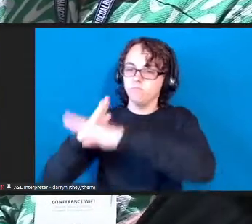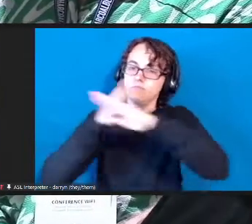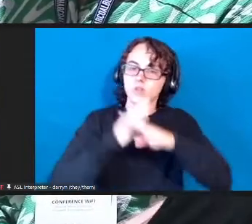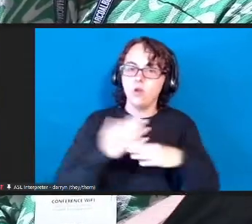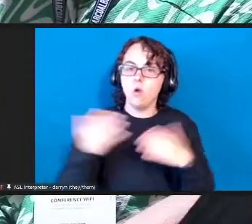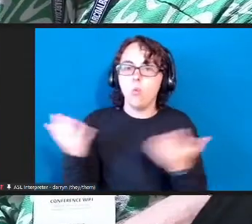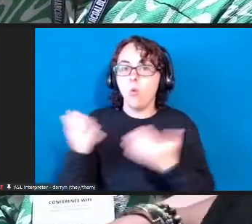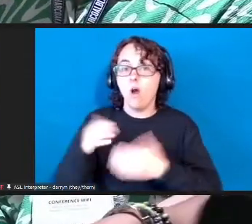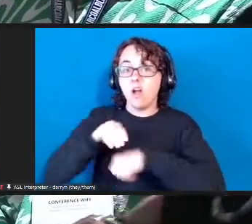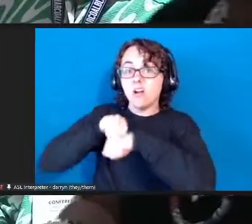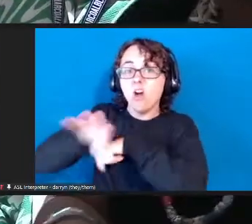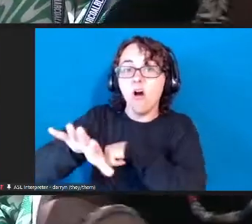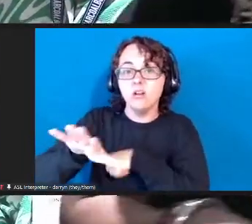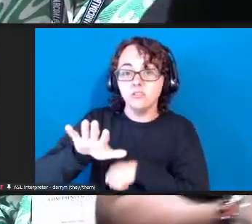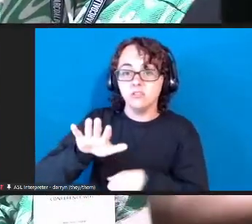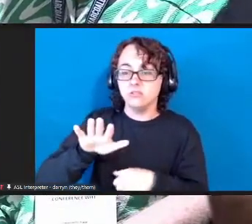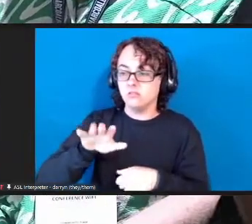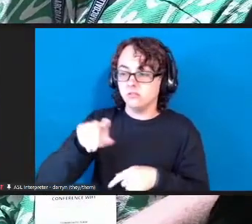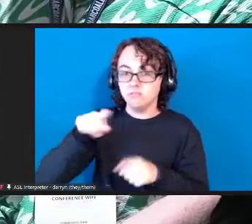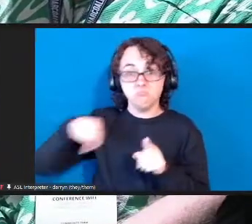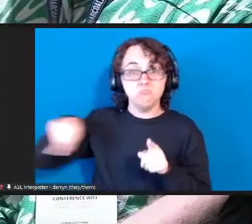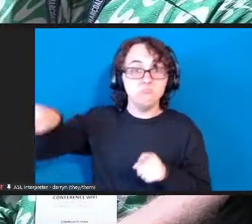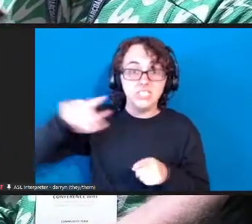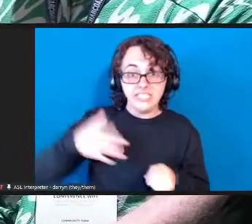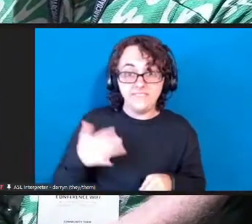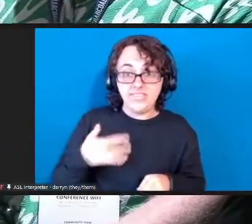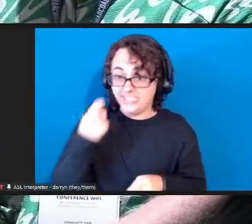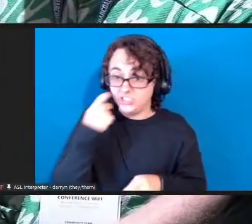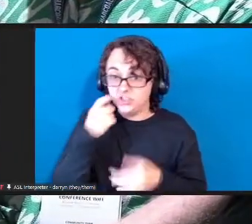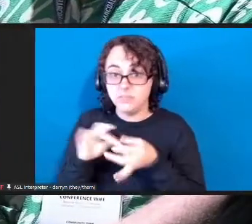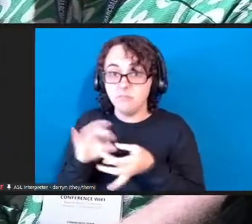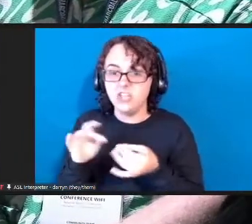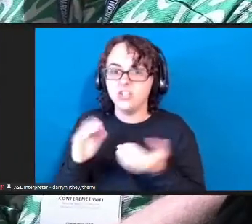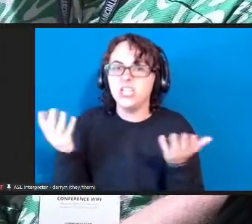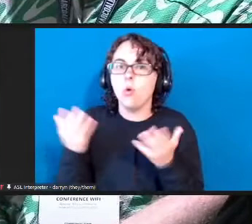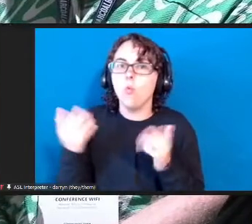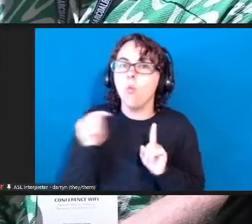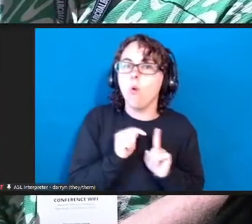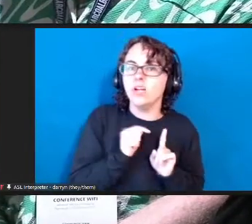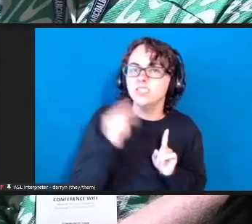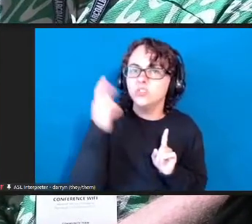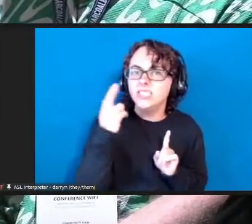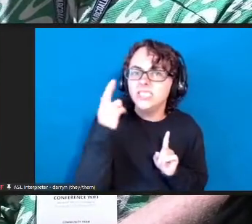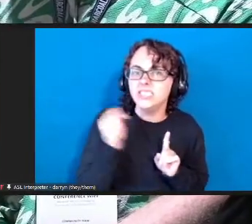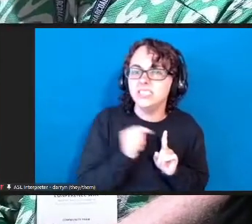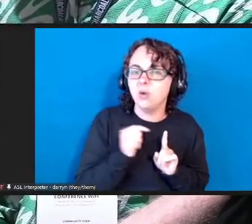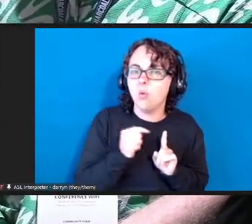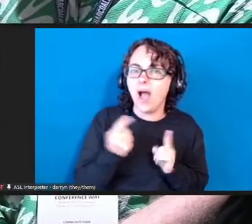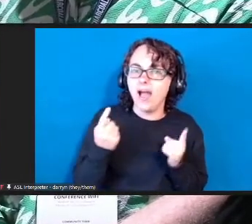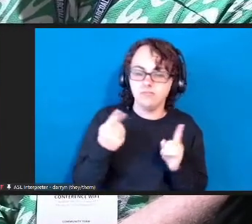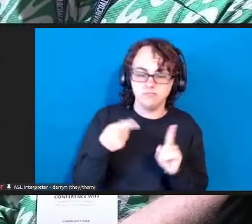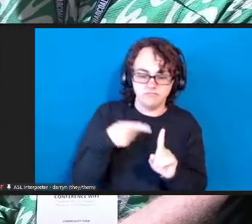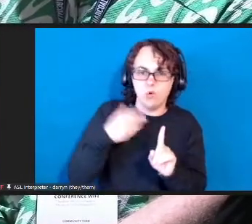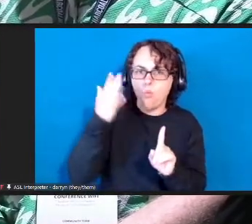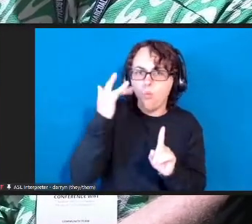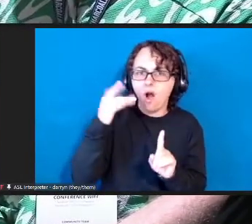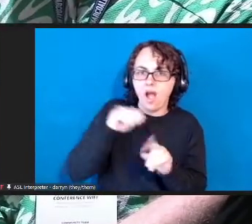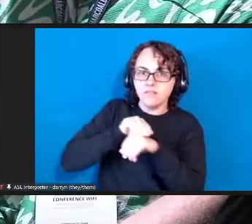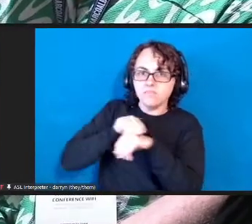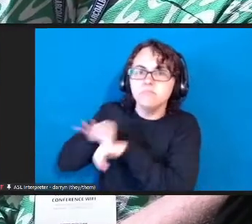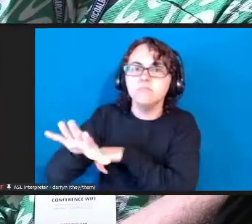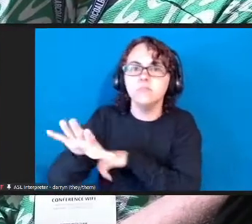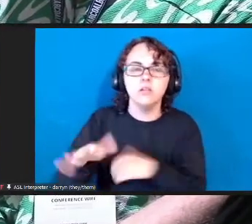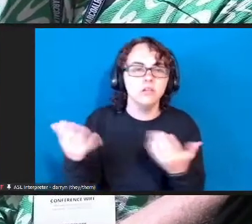have been shared in the room, some of the things that have been discussed amongst the panelists?